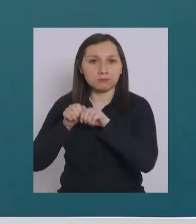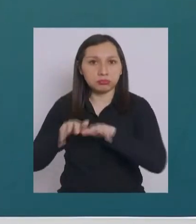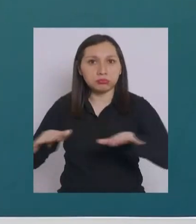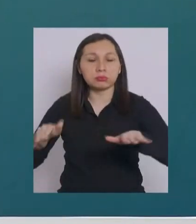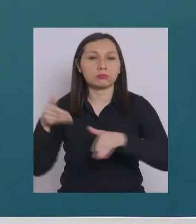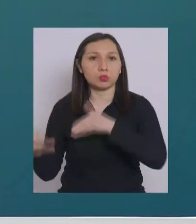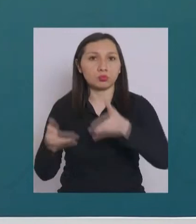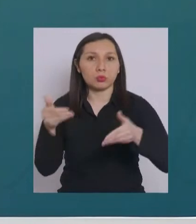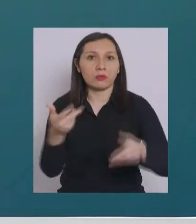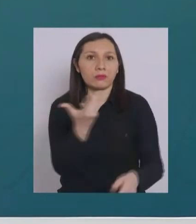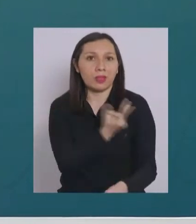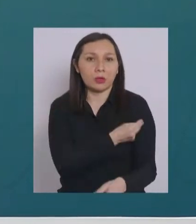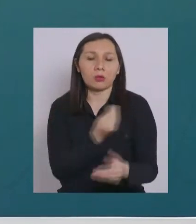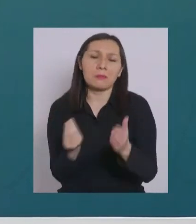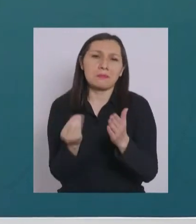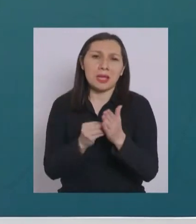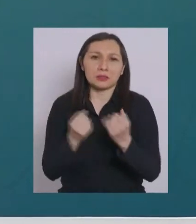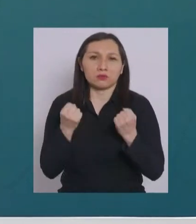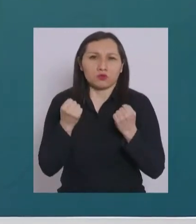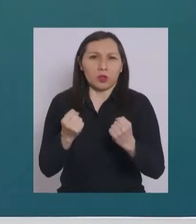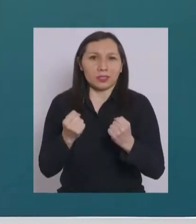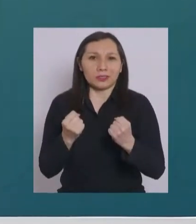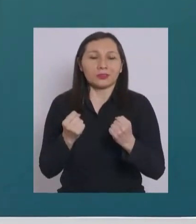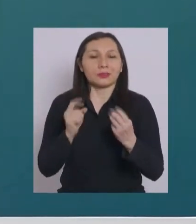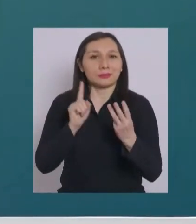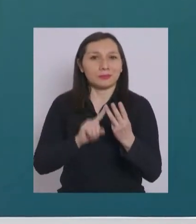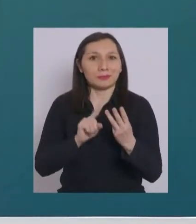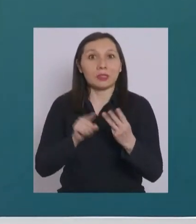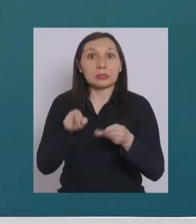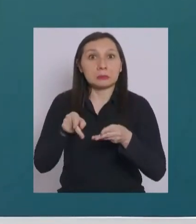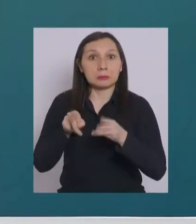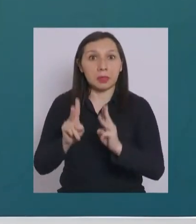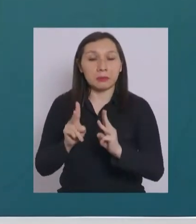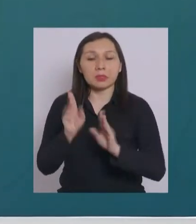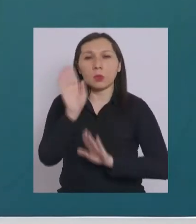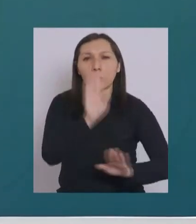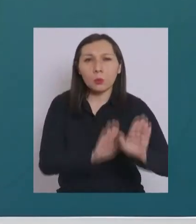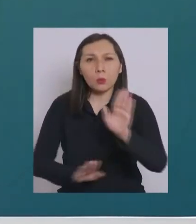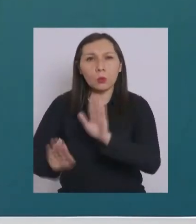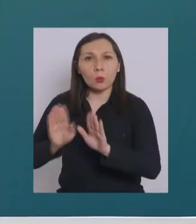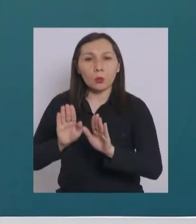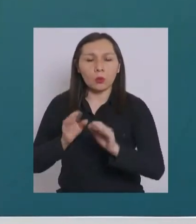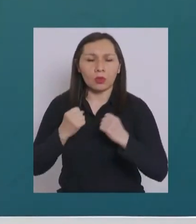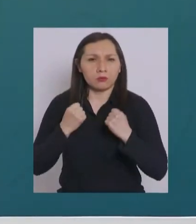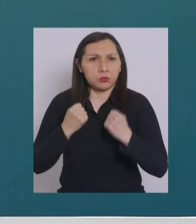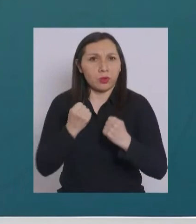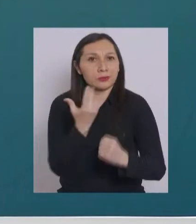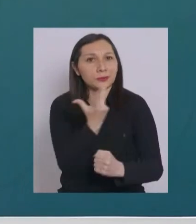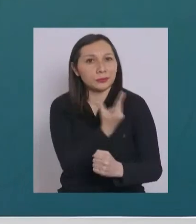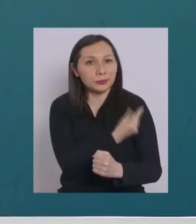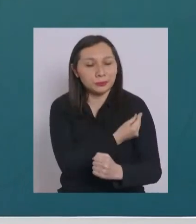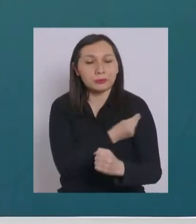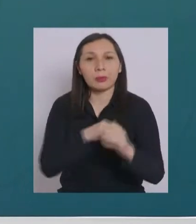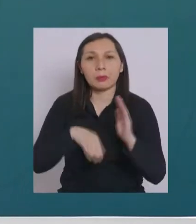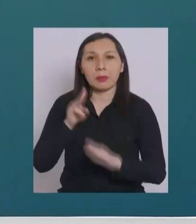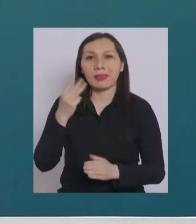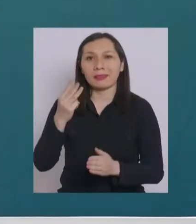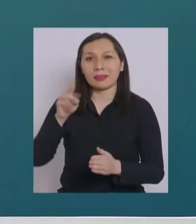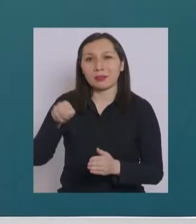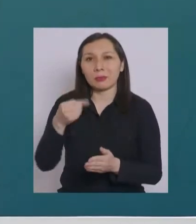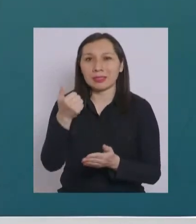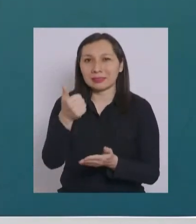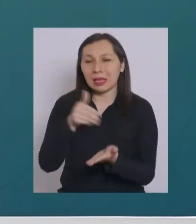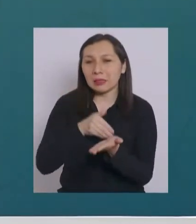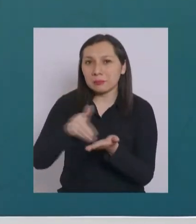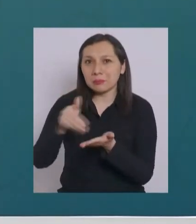August a massive process of vaccination with the booster shot, which has allowed us to protect through this booster shot